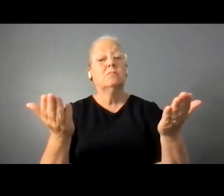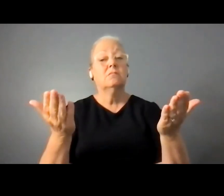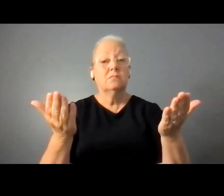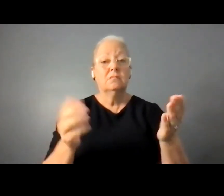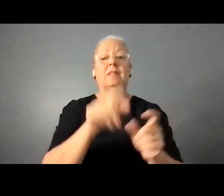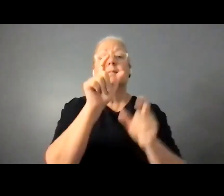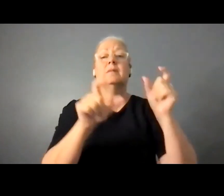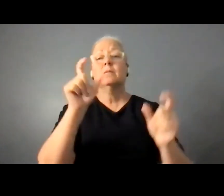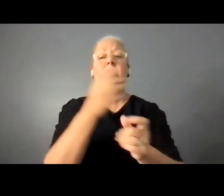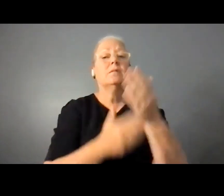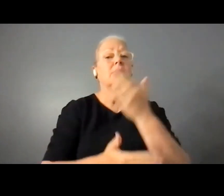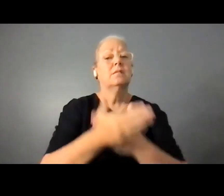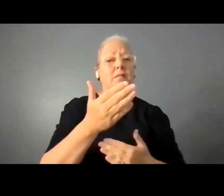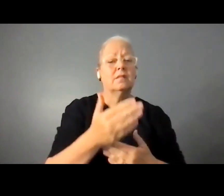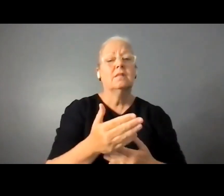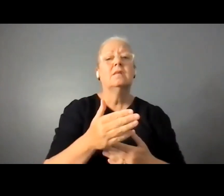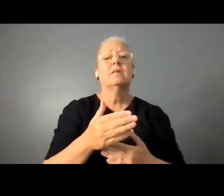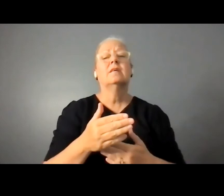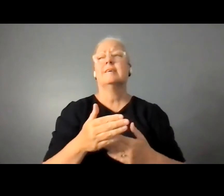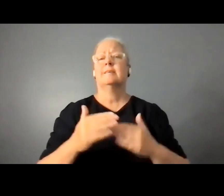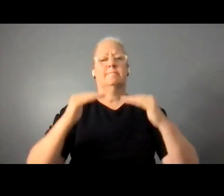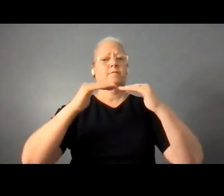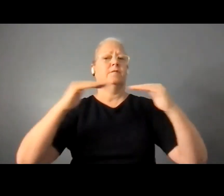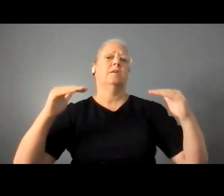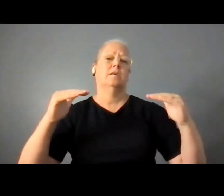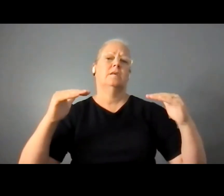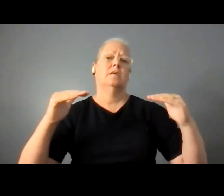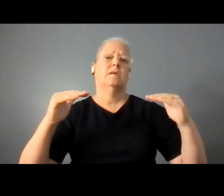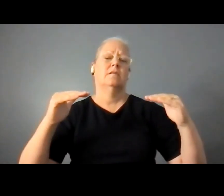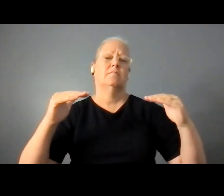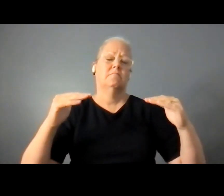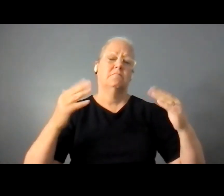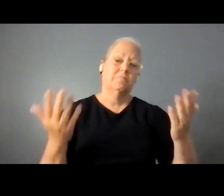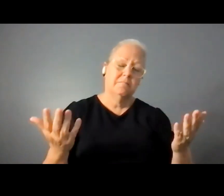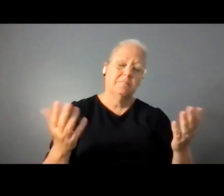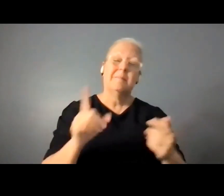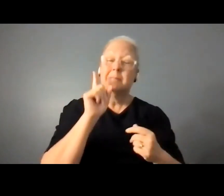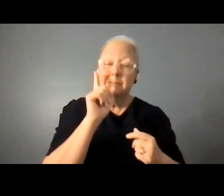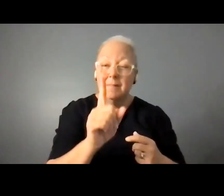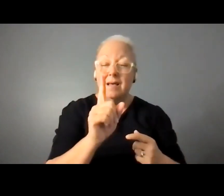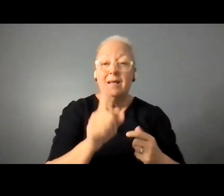equitable. Unfortunately, these laws and these